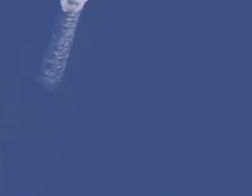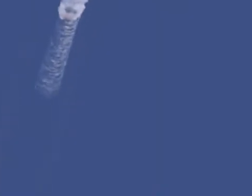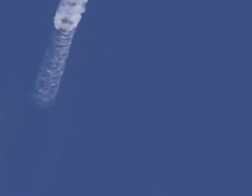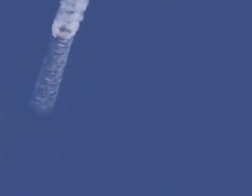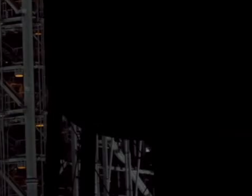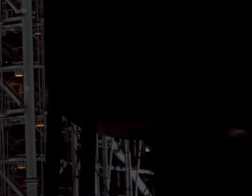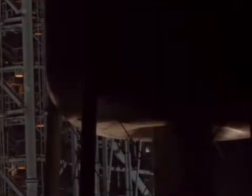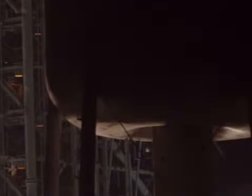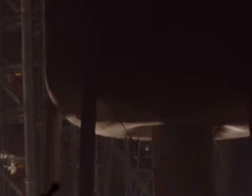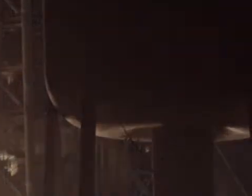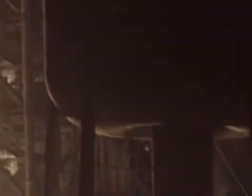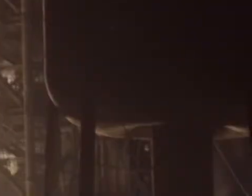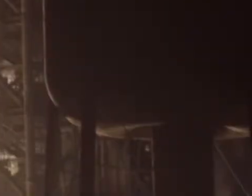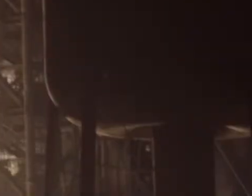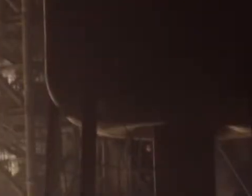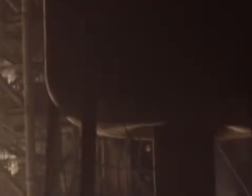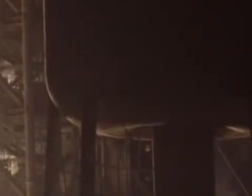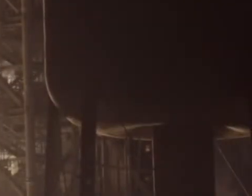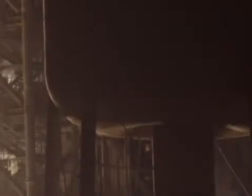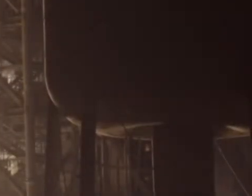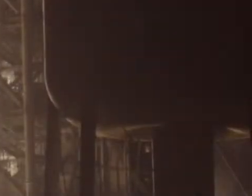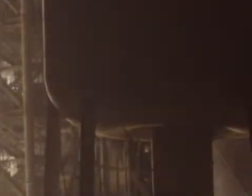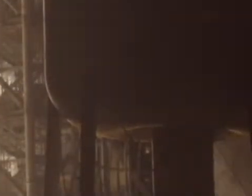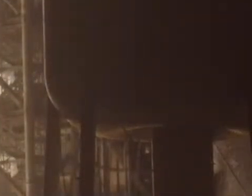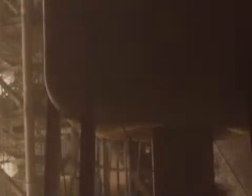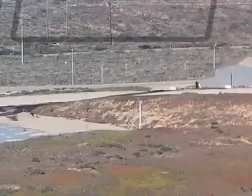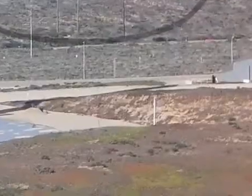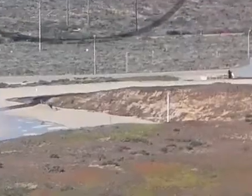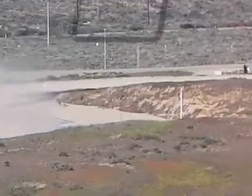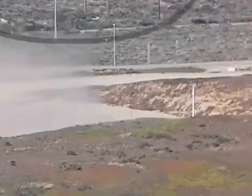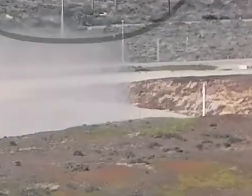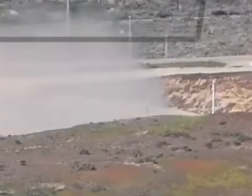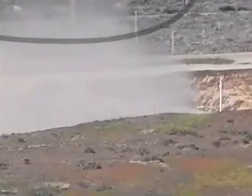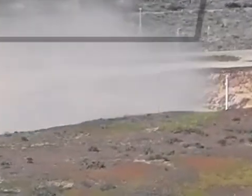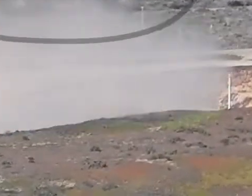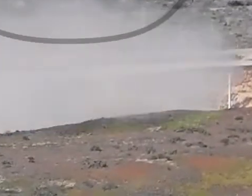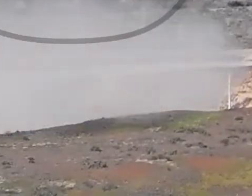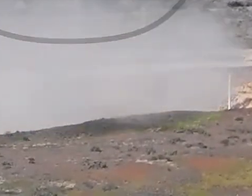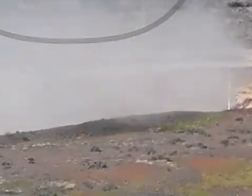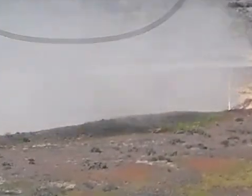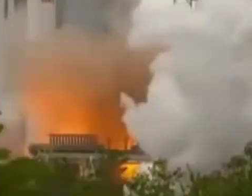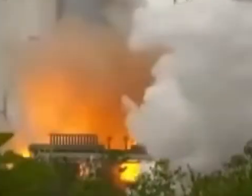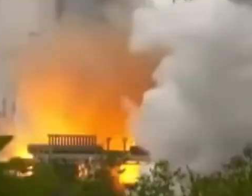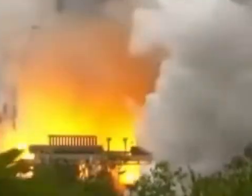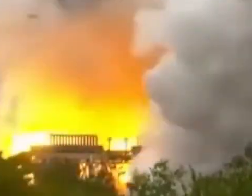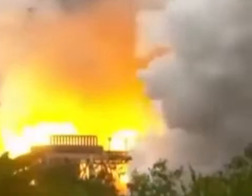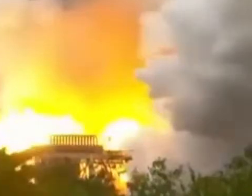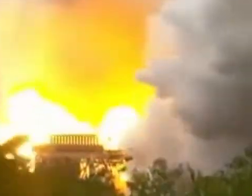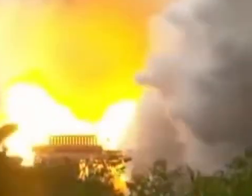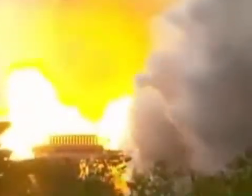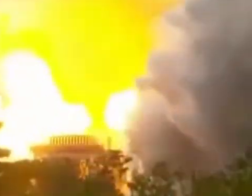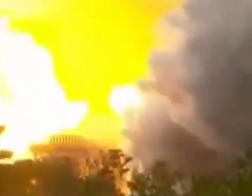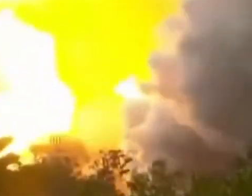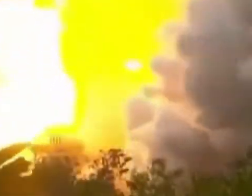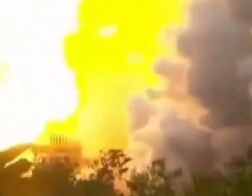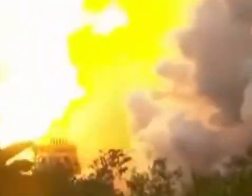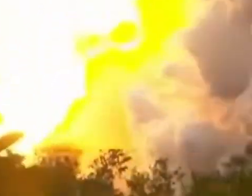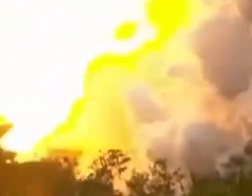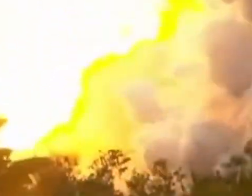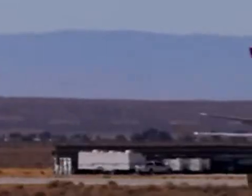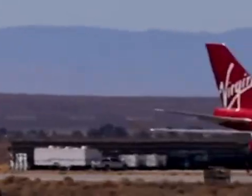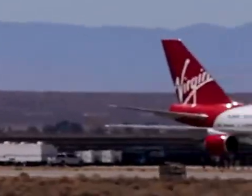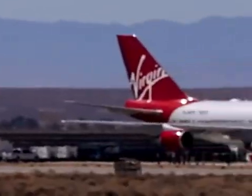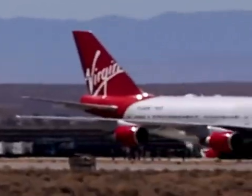Off. It's orange! Orange 25! Oh my god! Oh my god! Equalize. What is